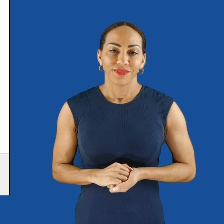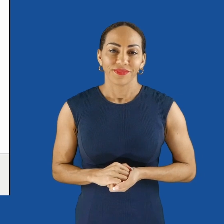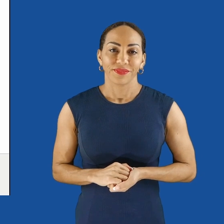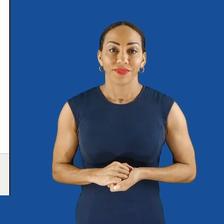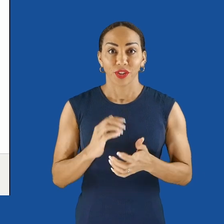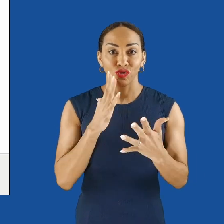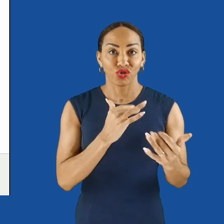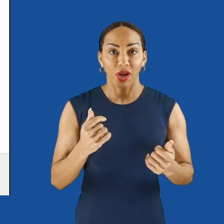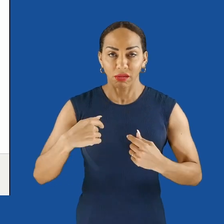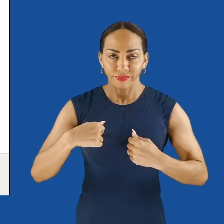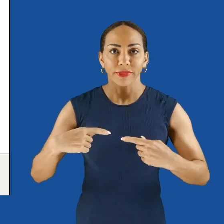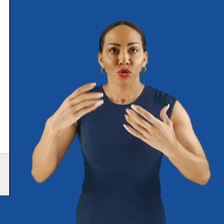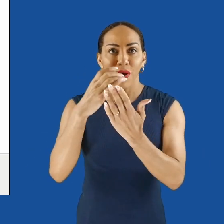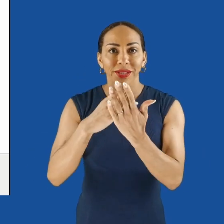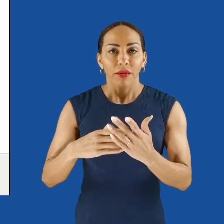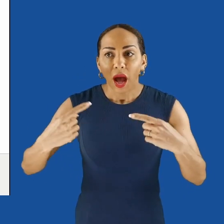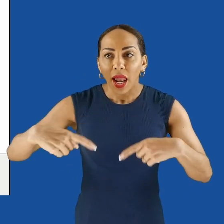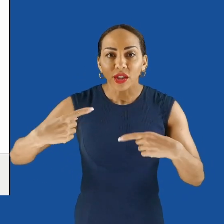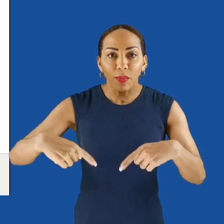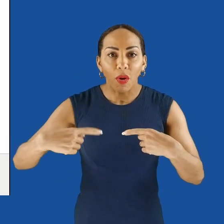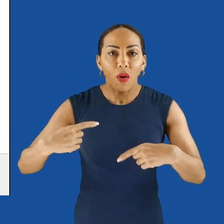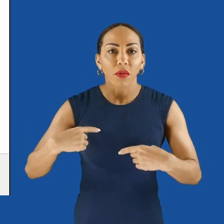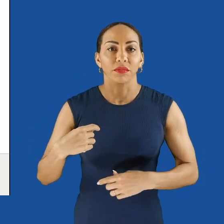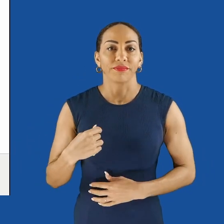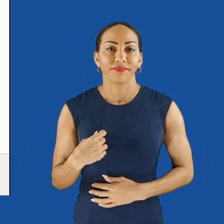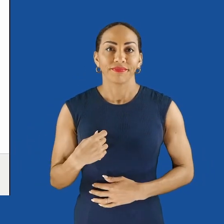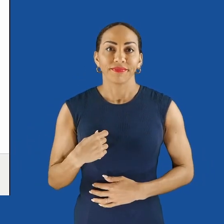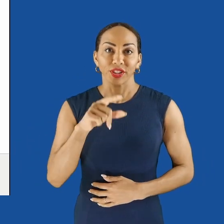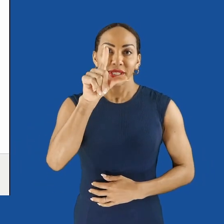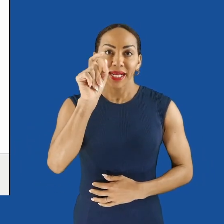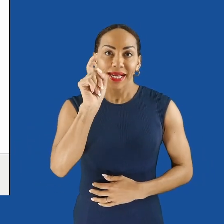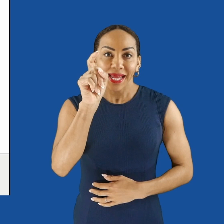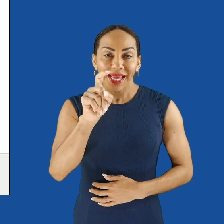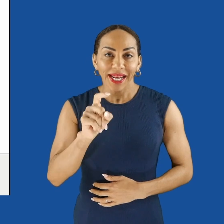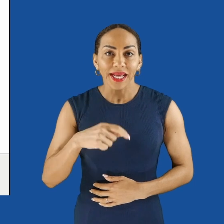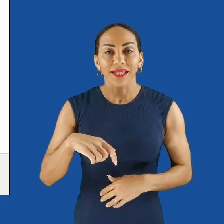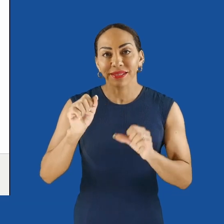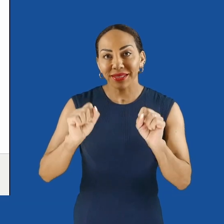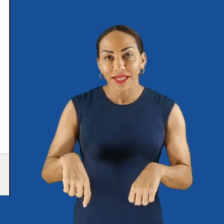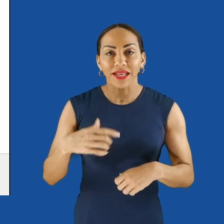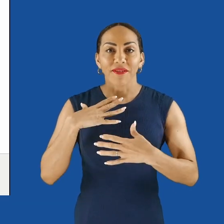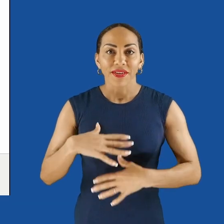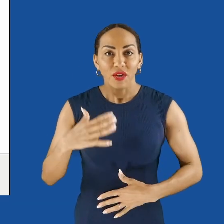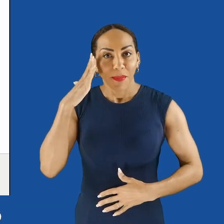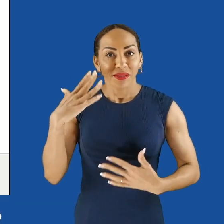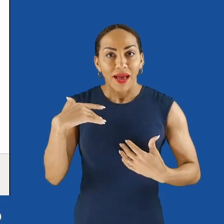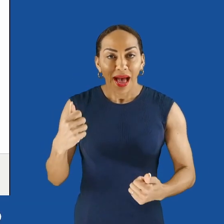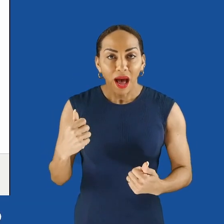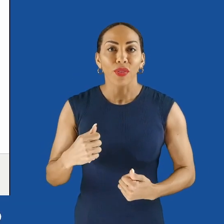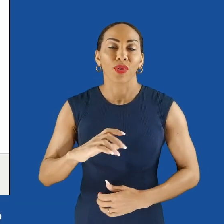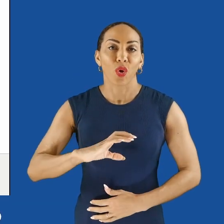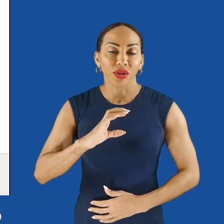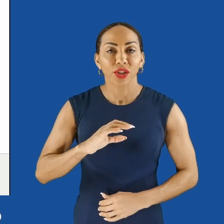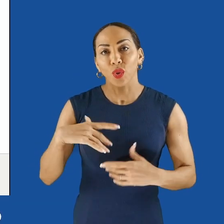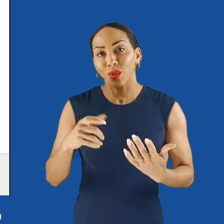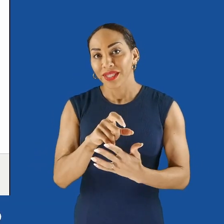Check if you're eligible. Select all that apply. Yes, I have a physical or mental health condition or disability that means I